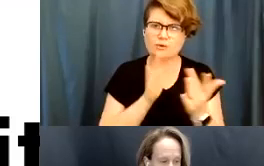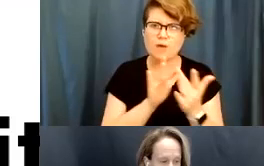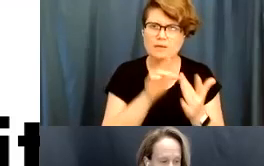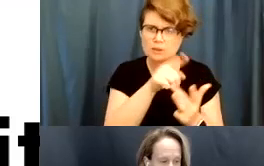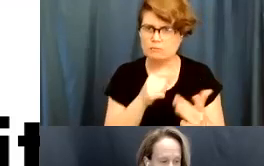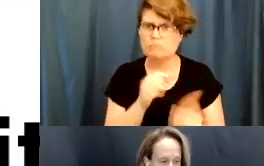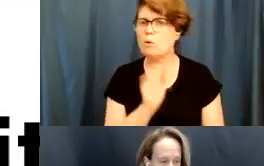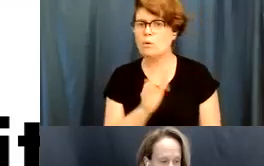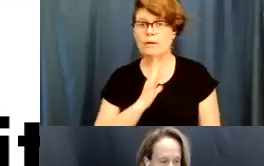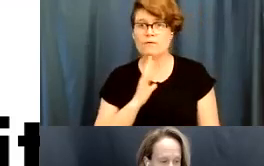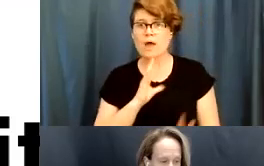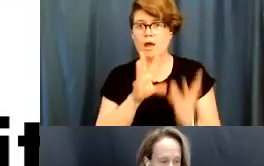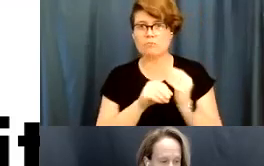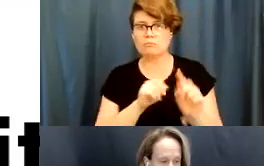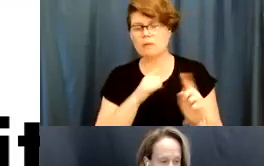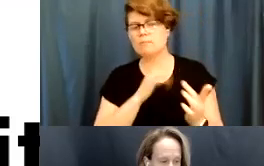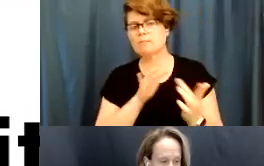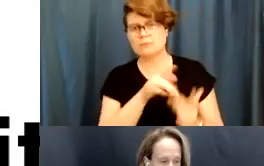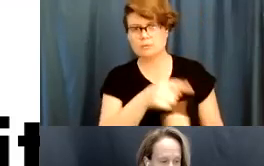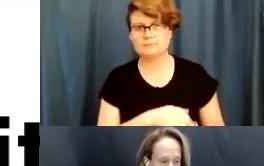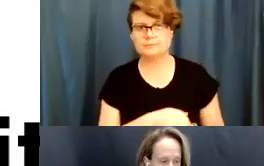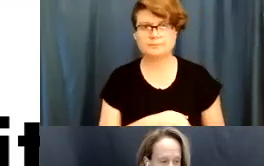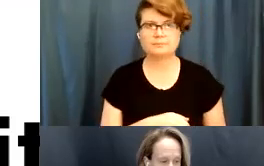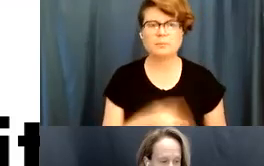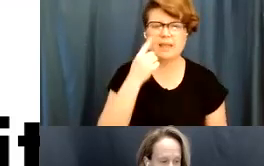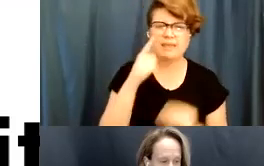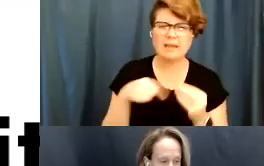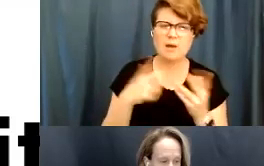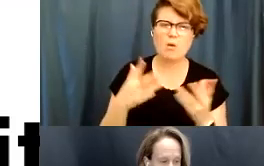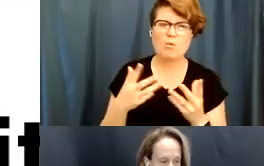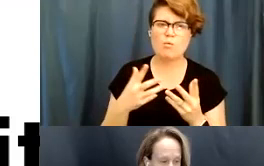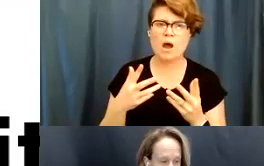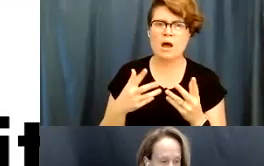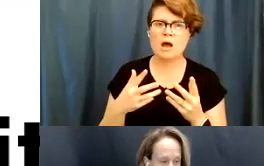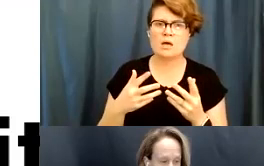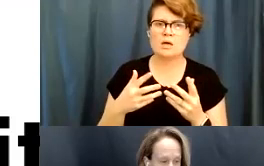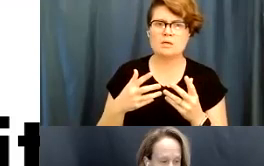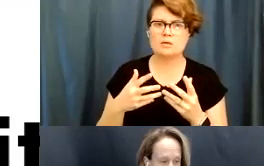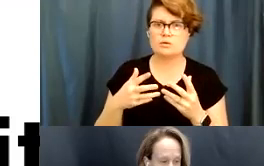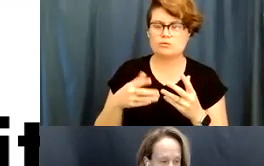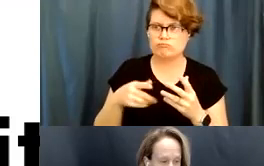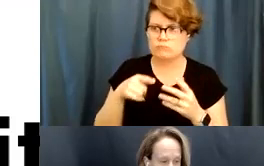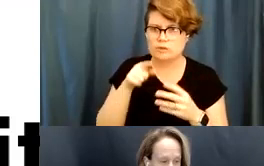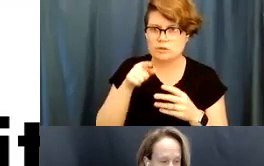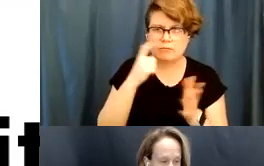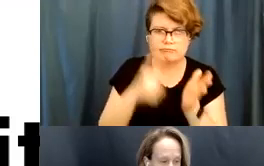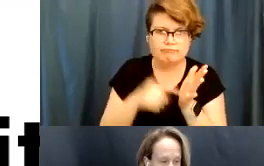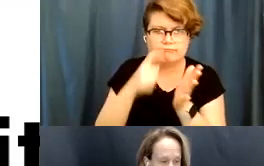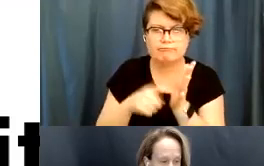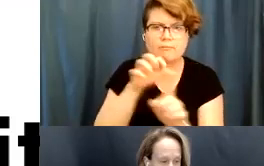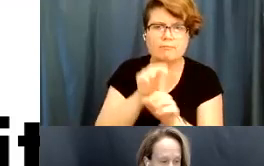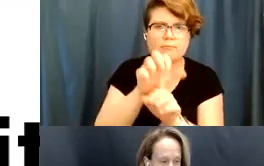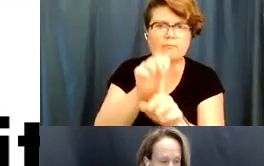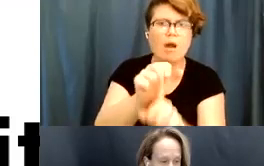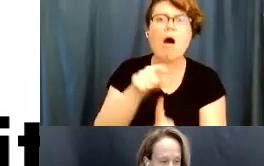trails are being left behind that could reveal the survivor seeking help. This is very important. Part of offering virtual services